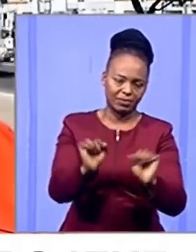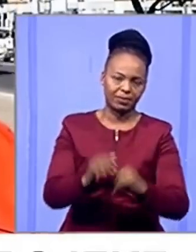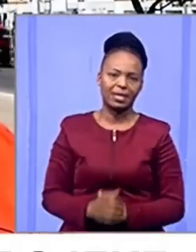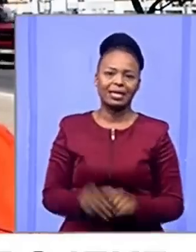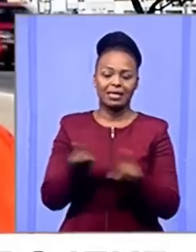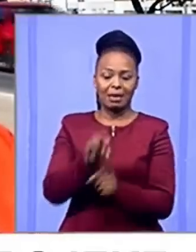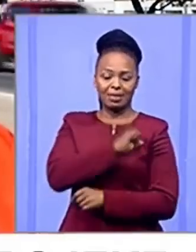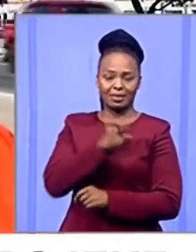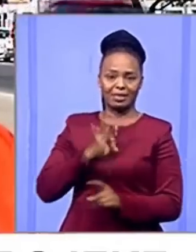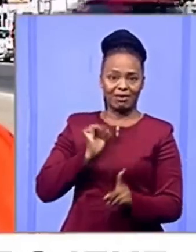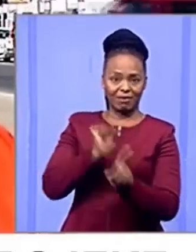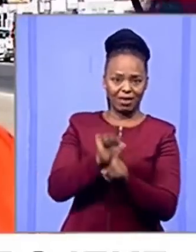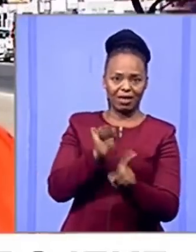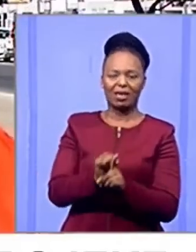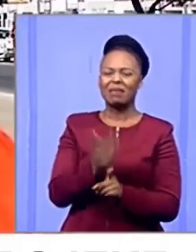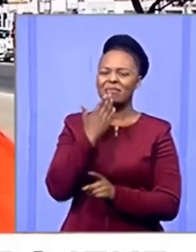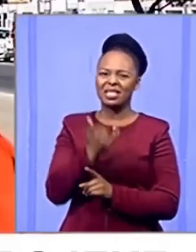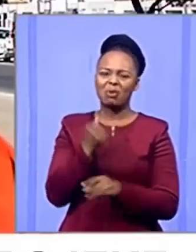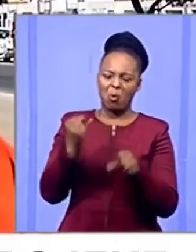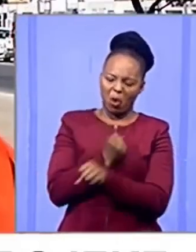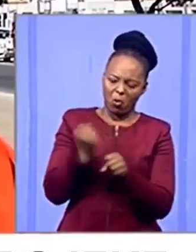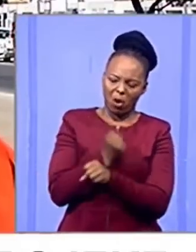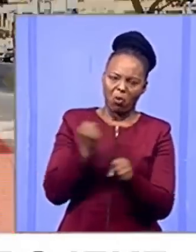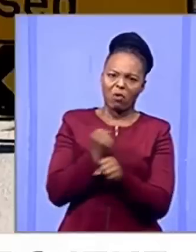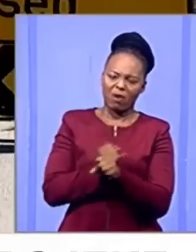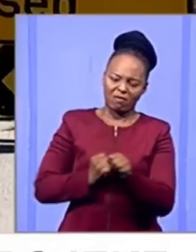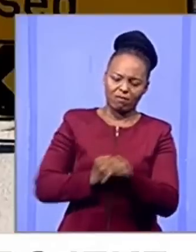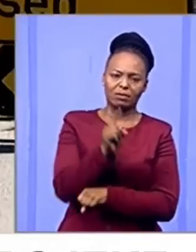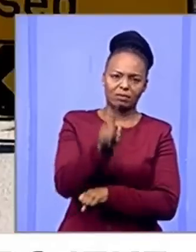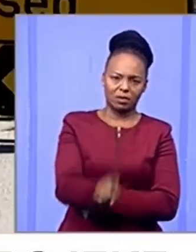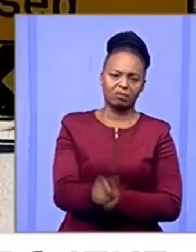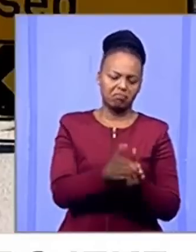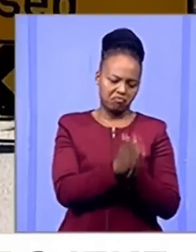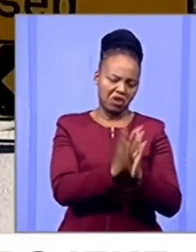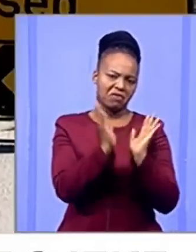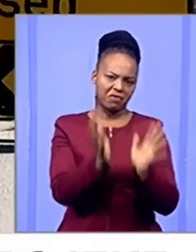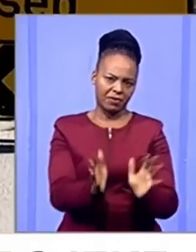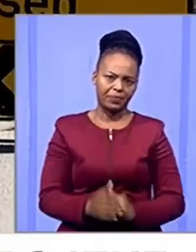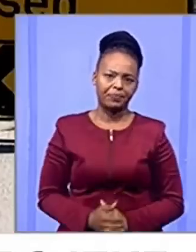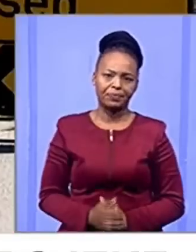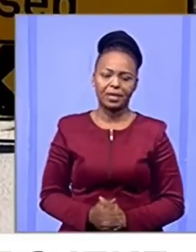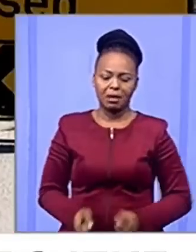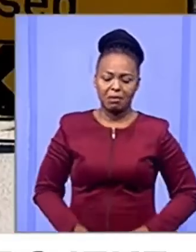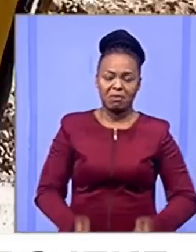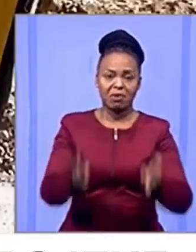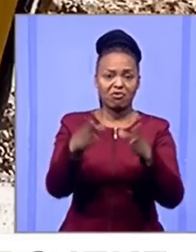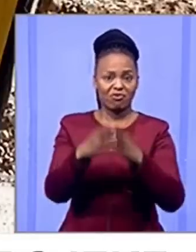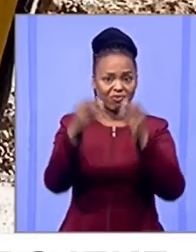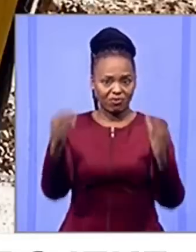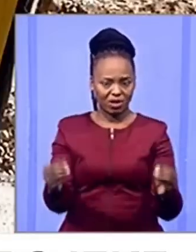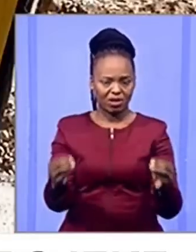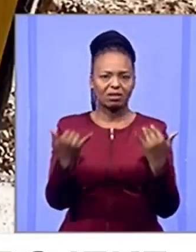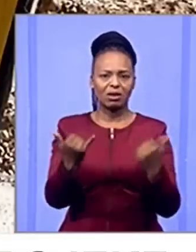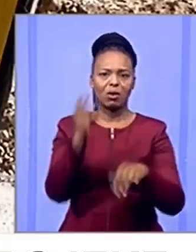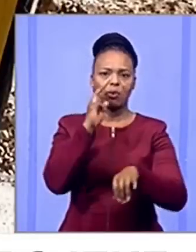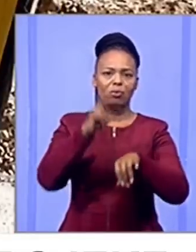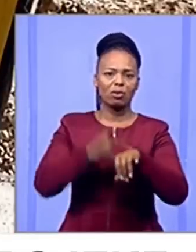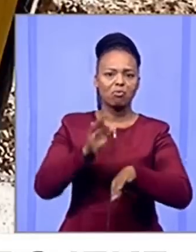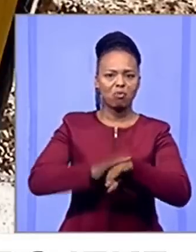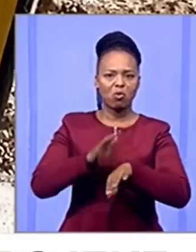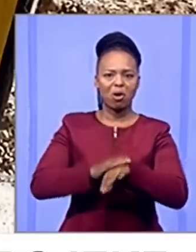batho ba gagwe ba dirang ka bone ba sebetsi ba gagwe. Mme gore tsela eno e konosediwe go tla tlhoka gore